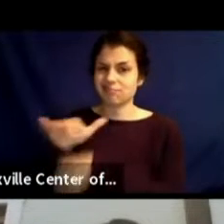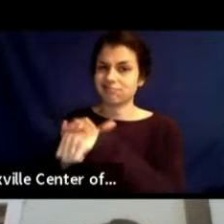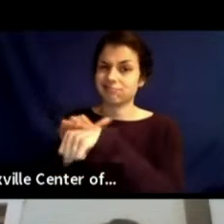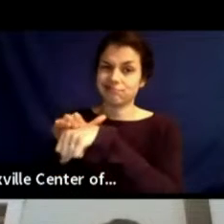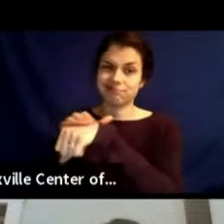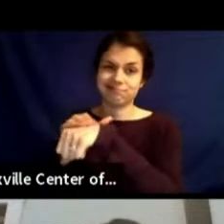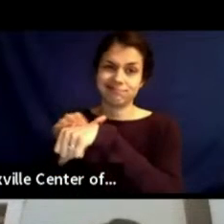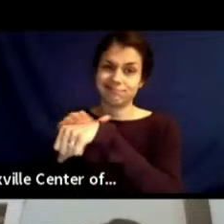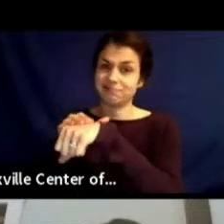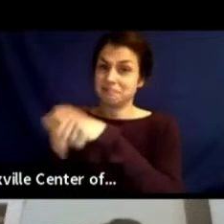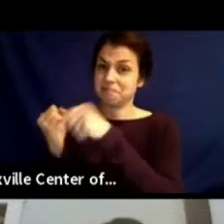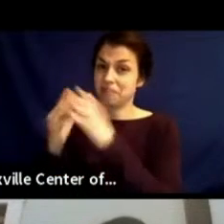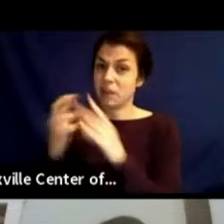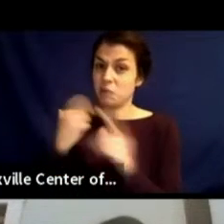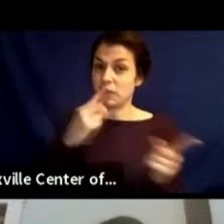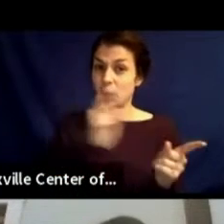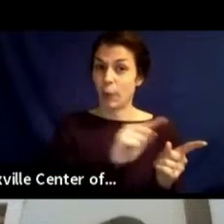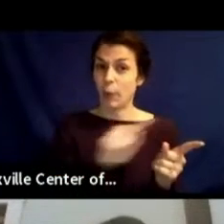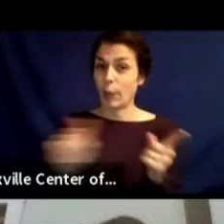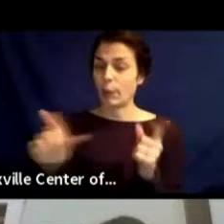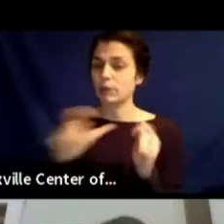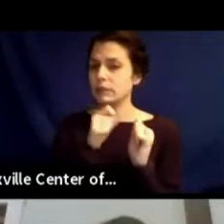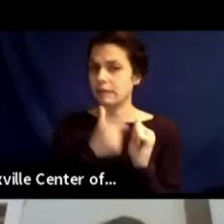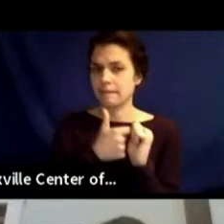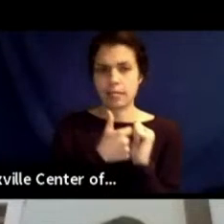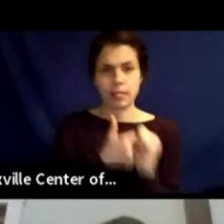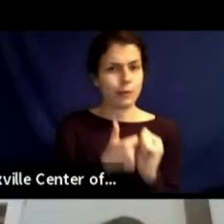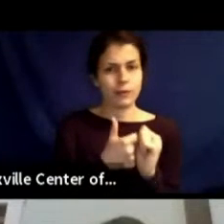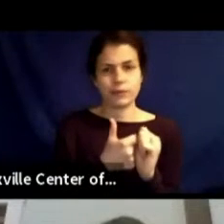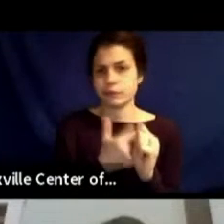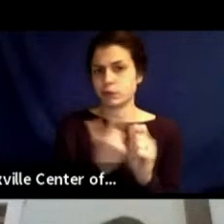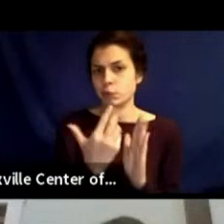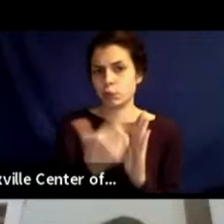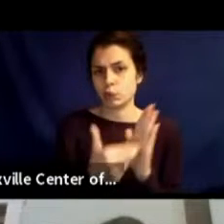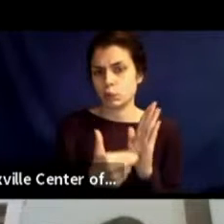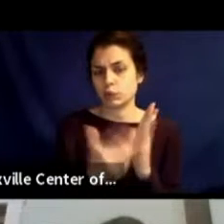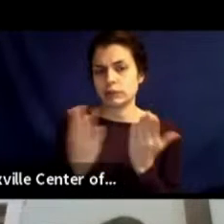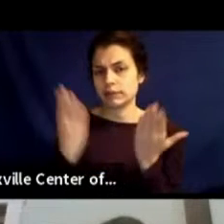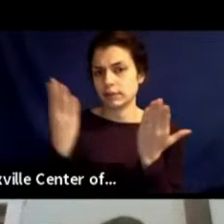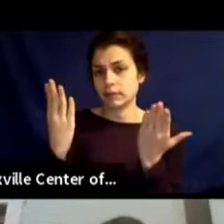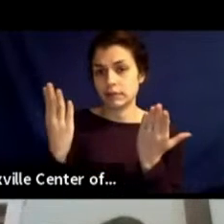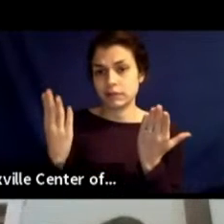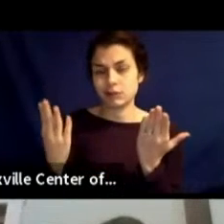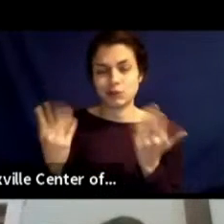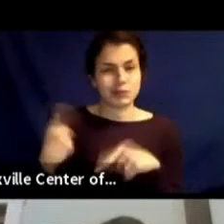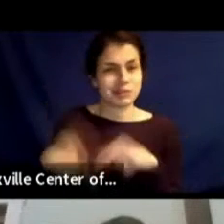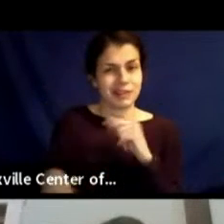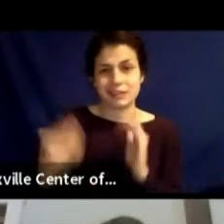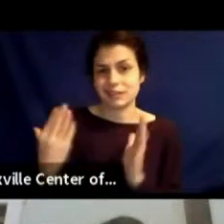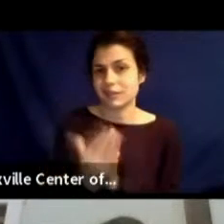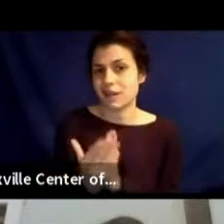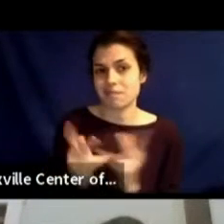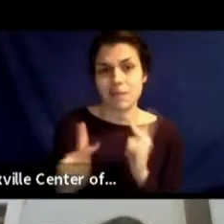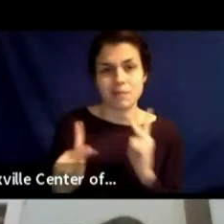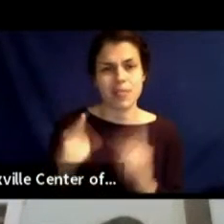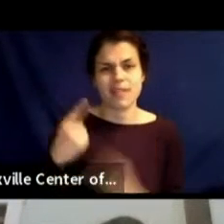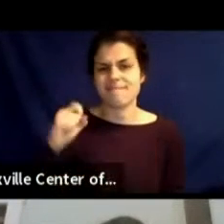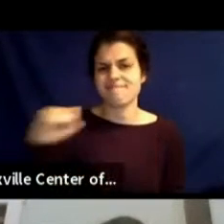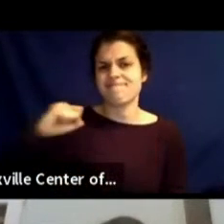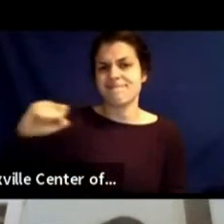understand in discussions, that out in the county there is no stopping people at all in the county.